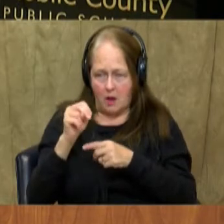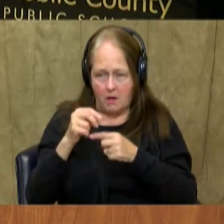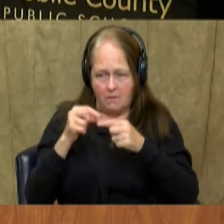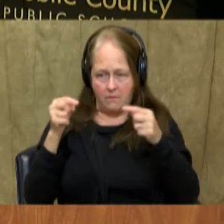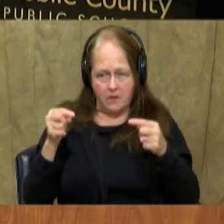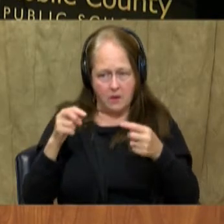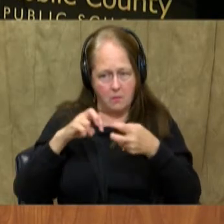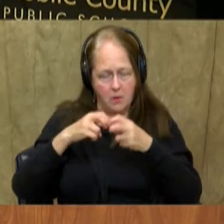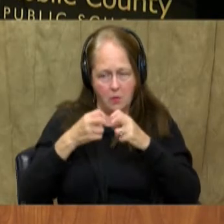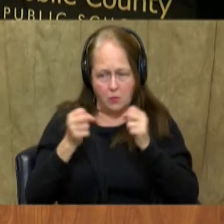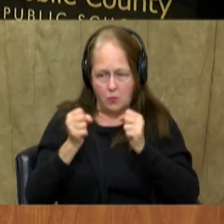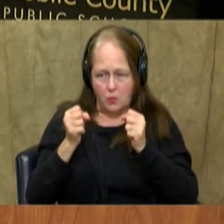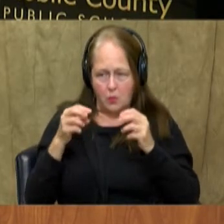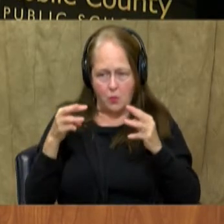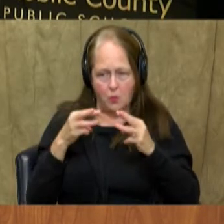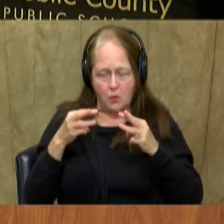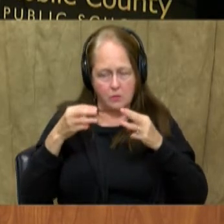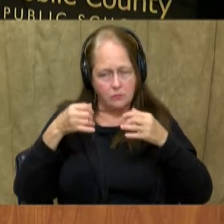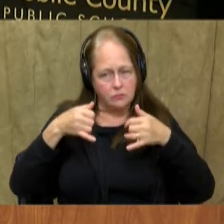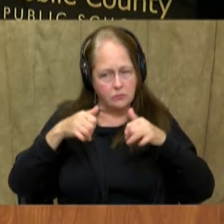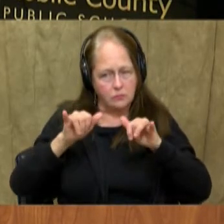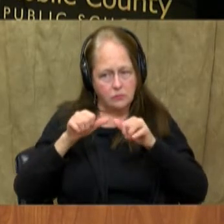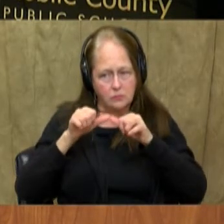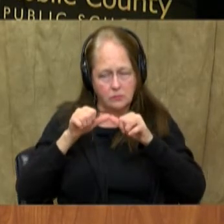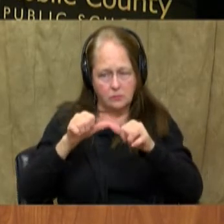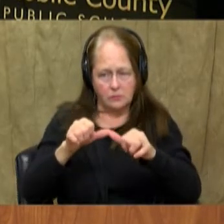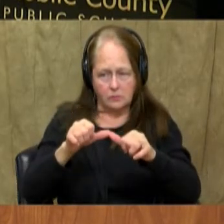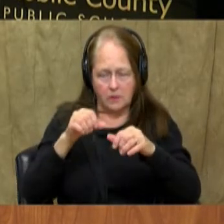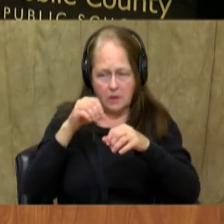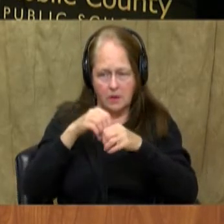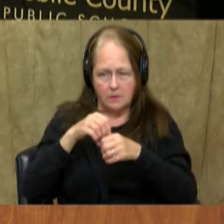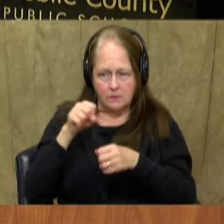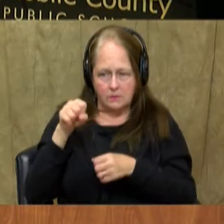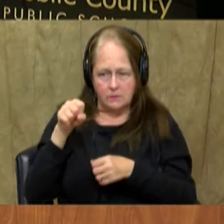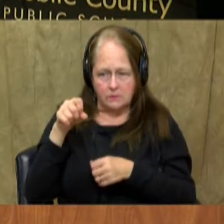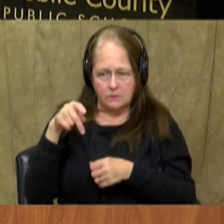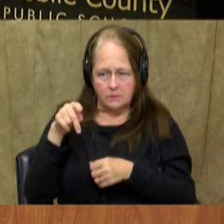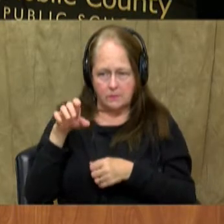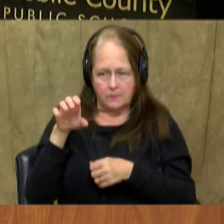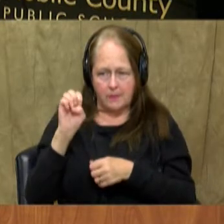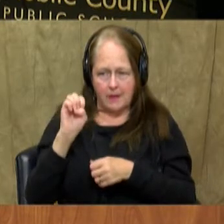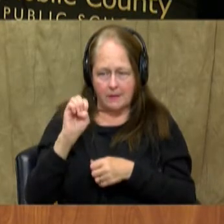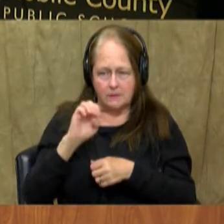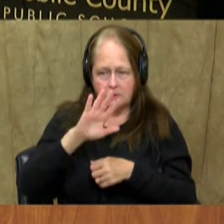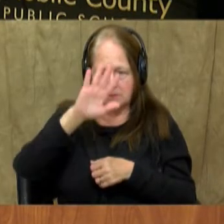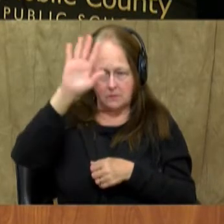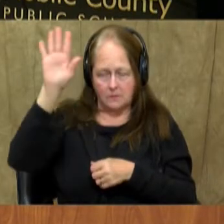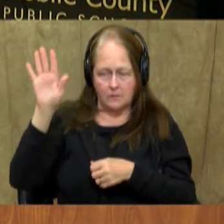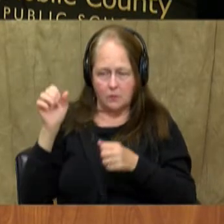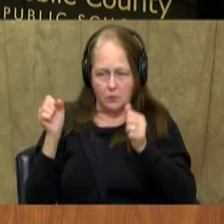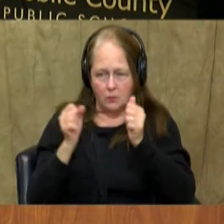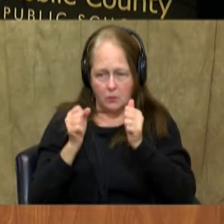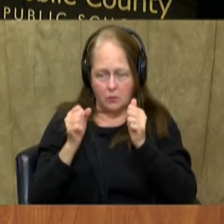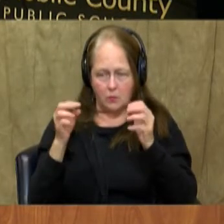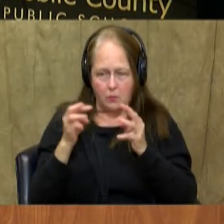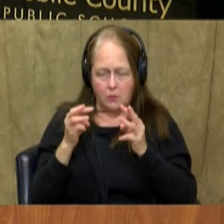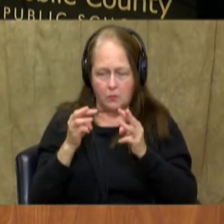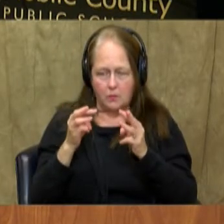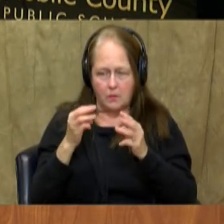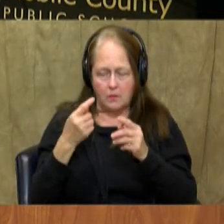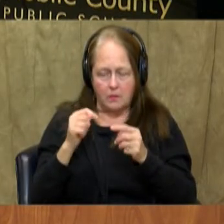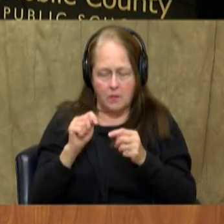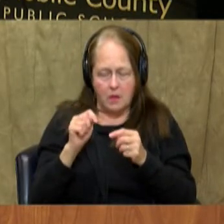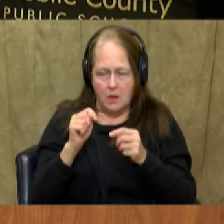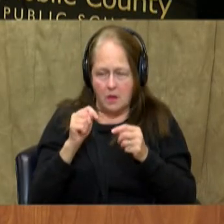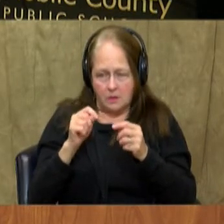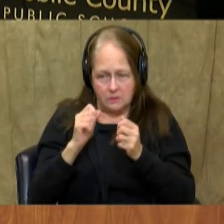War continued, and it continued in space. Now, one aspect of the Cold War that heated up was the